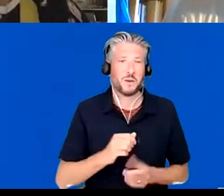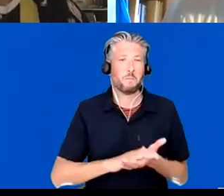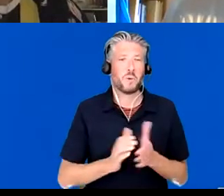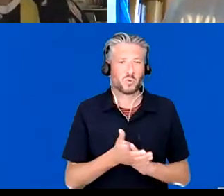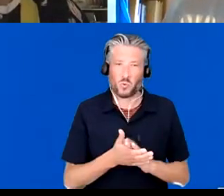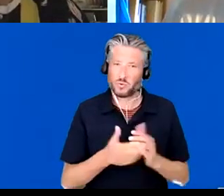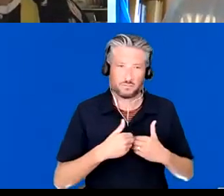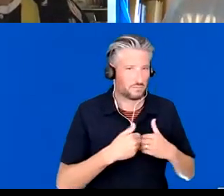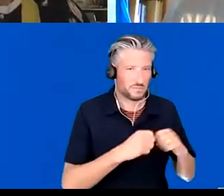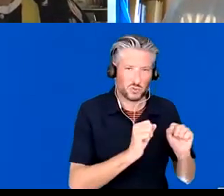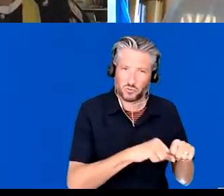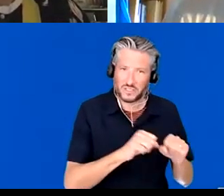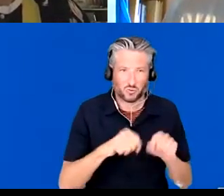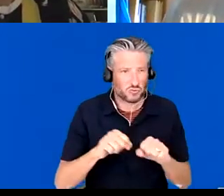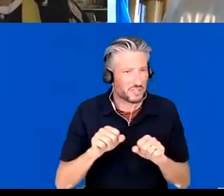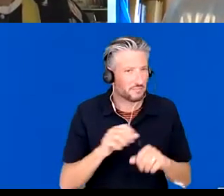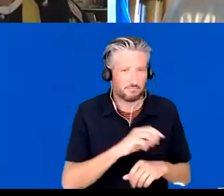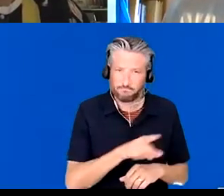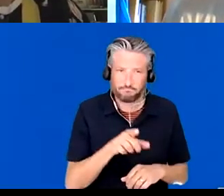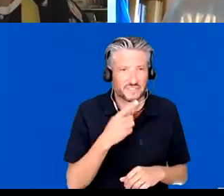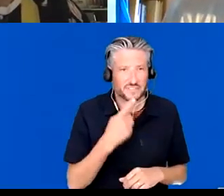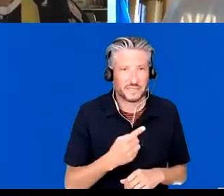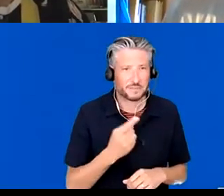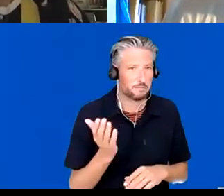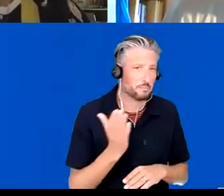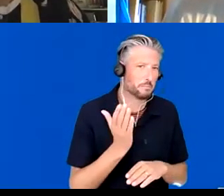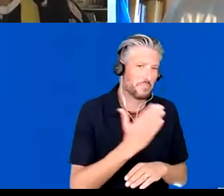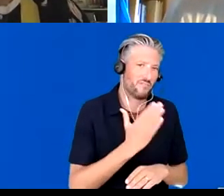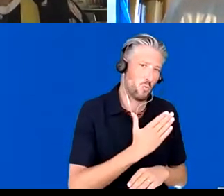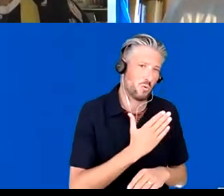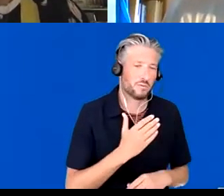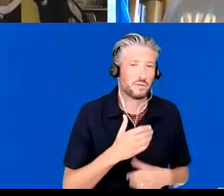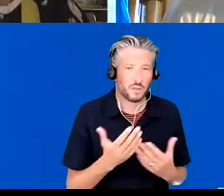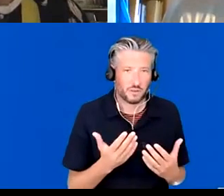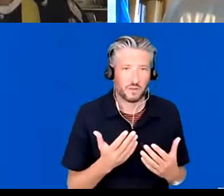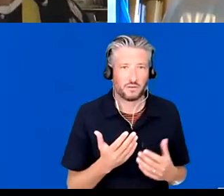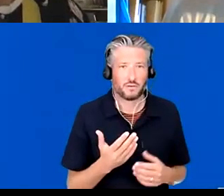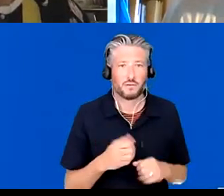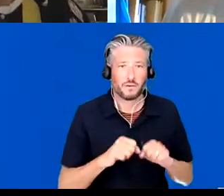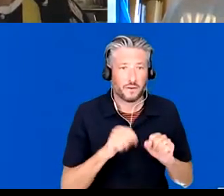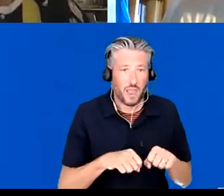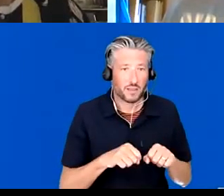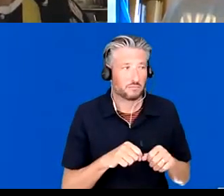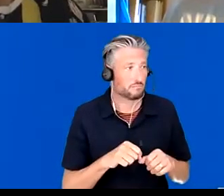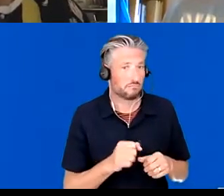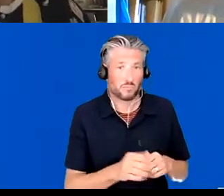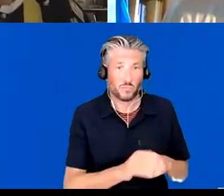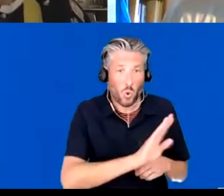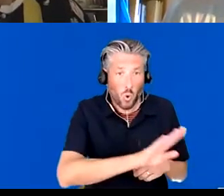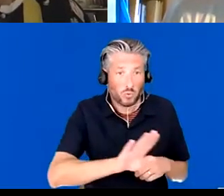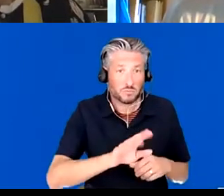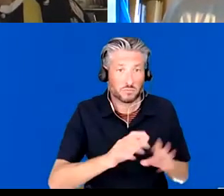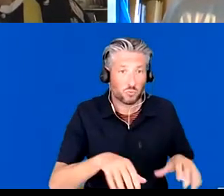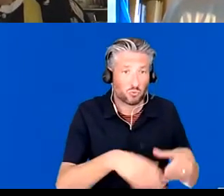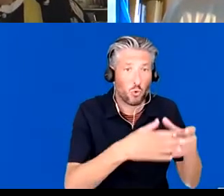about random breakout rooms. I think sort of facilitating serendipitous discovery, that's really the important thing. But just one thing